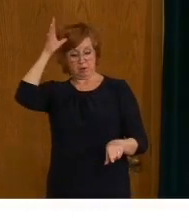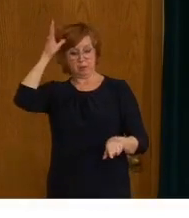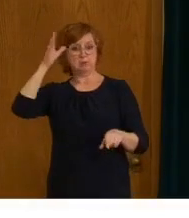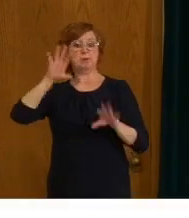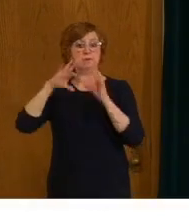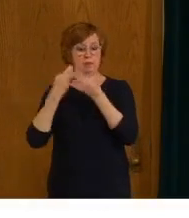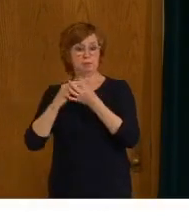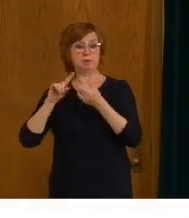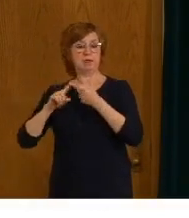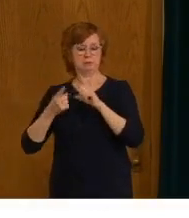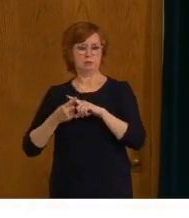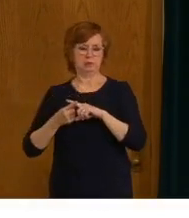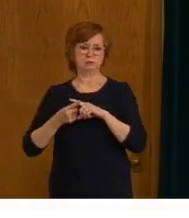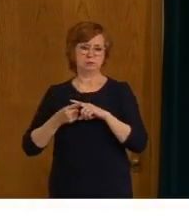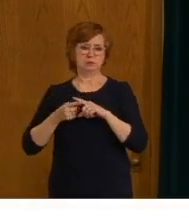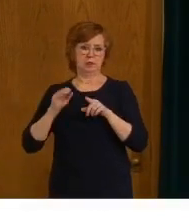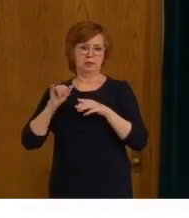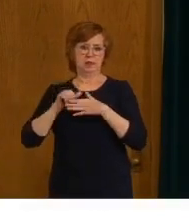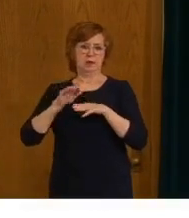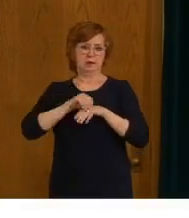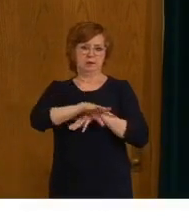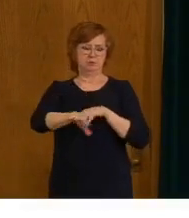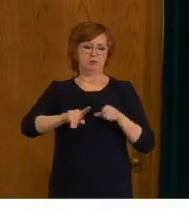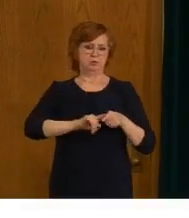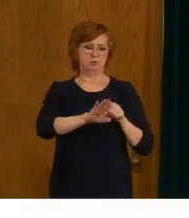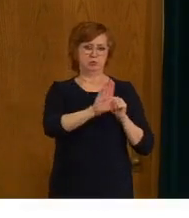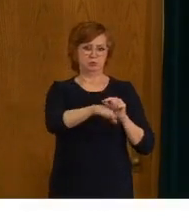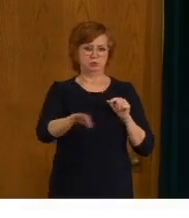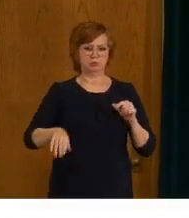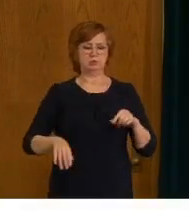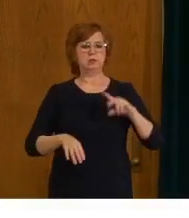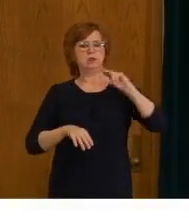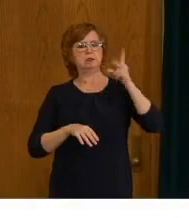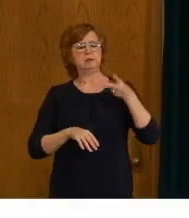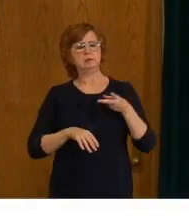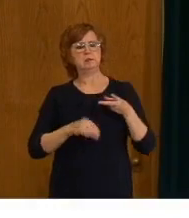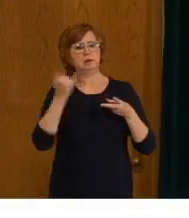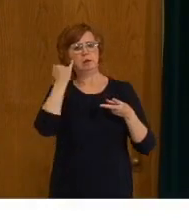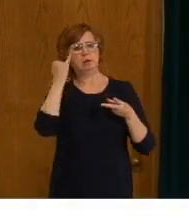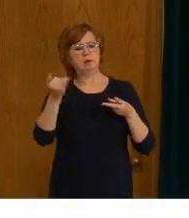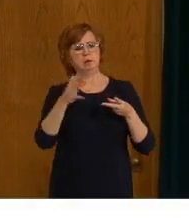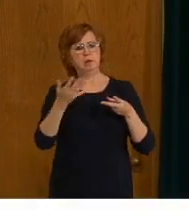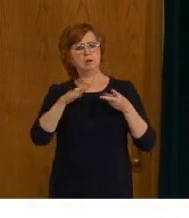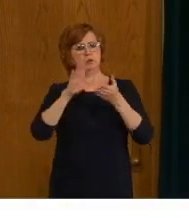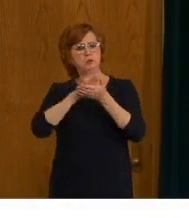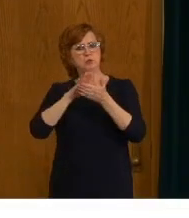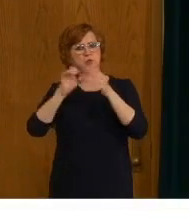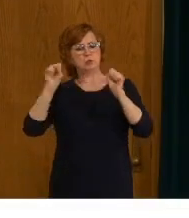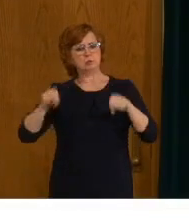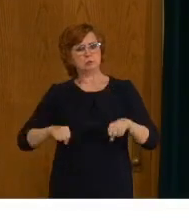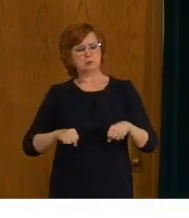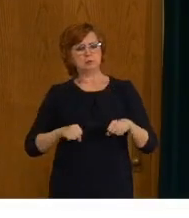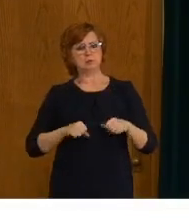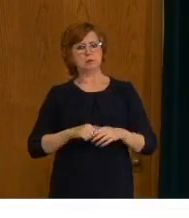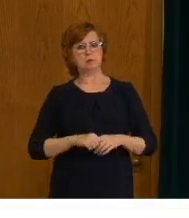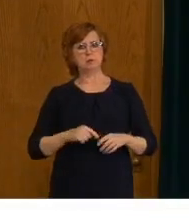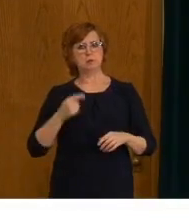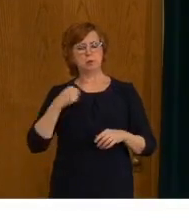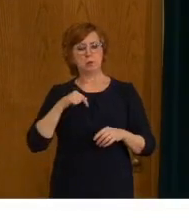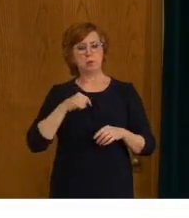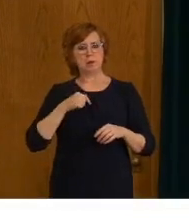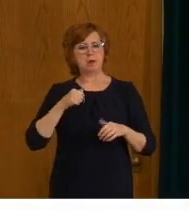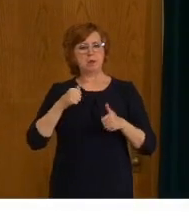children under 11. And similarly in schools, what we have seen is that with the school reopening plan, high case numbers in the community